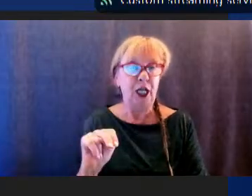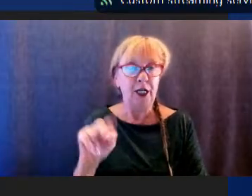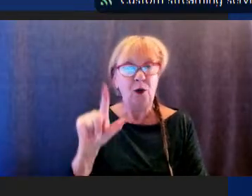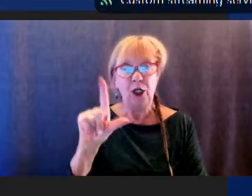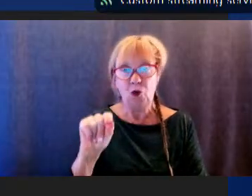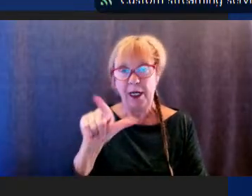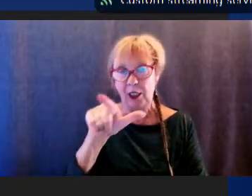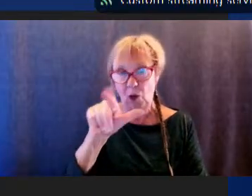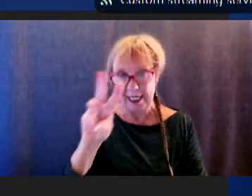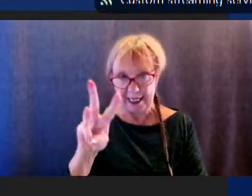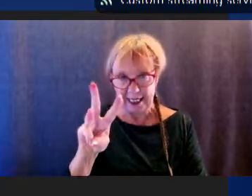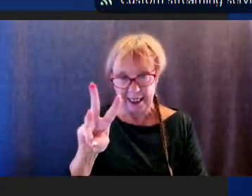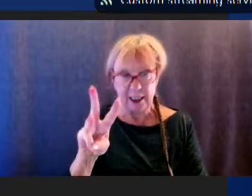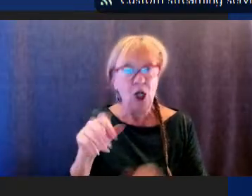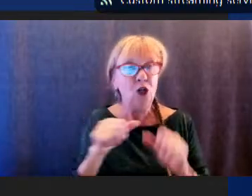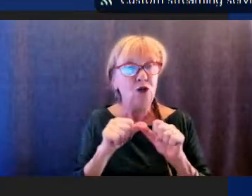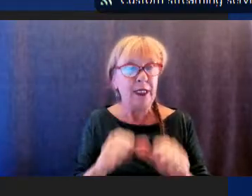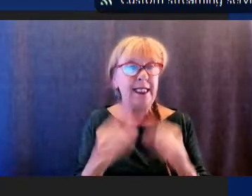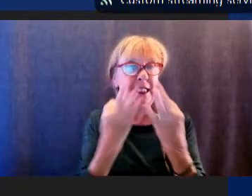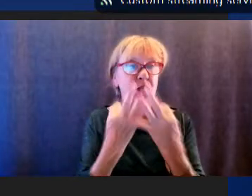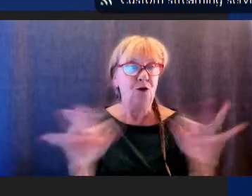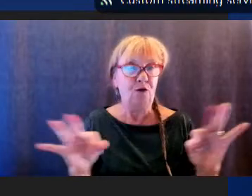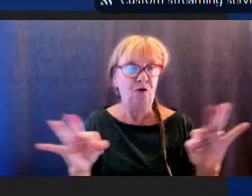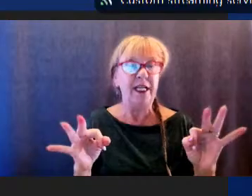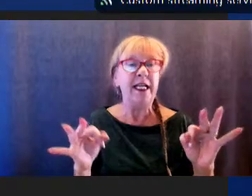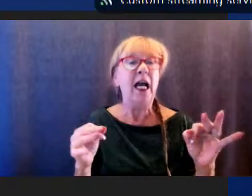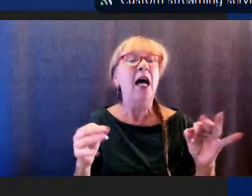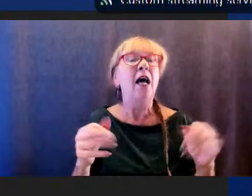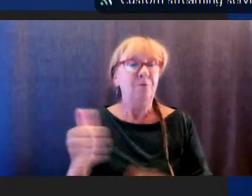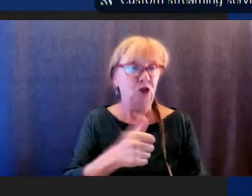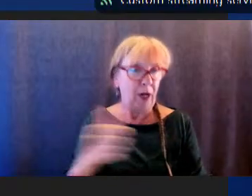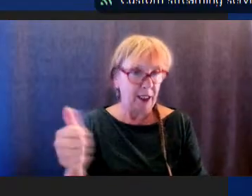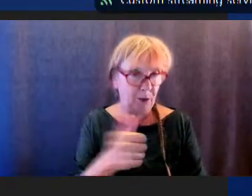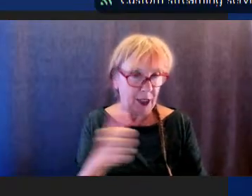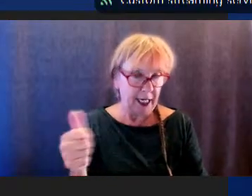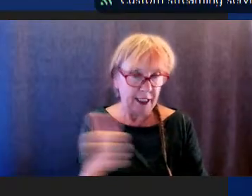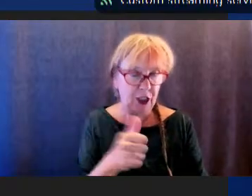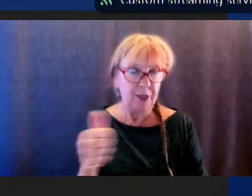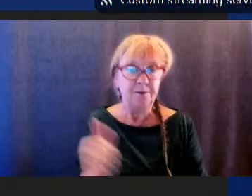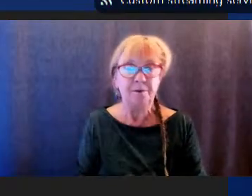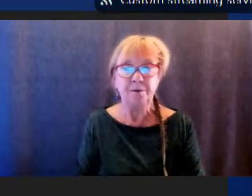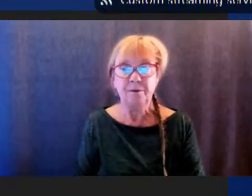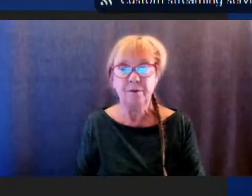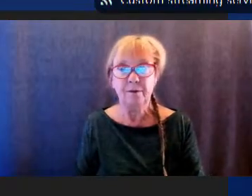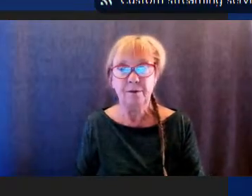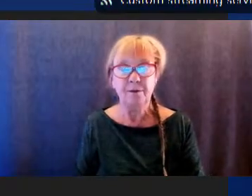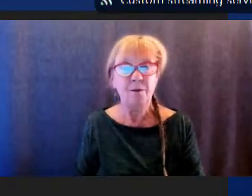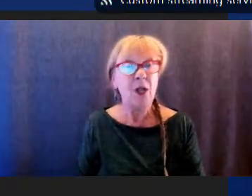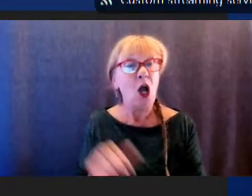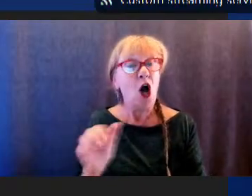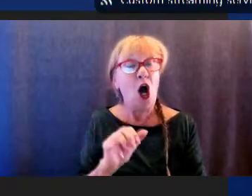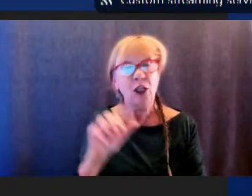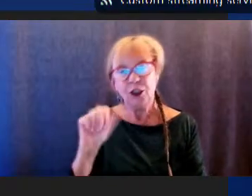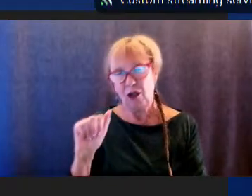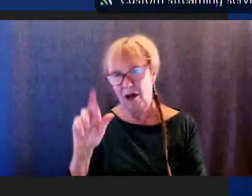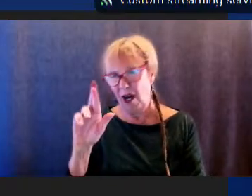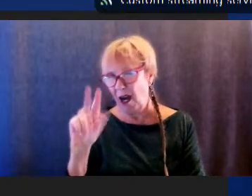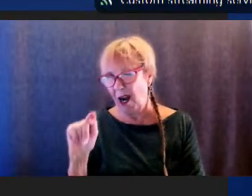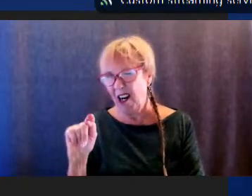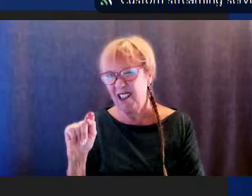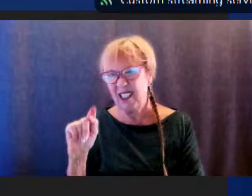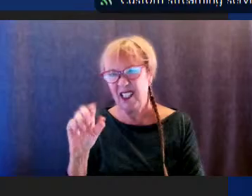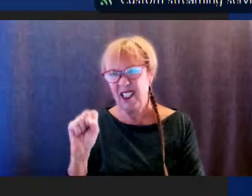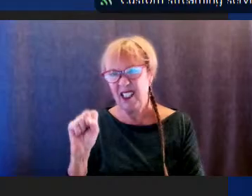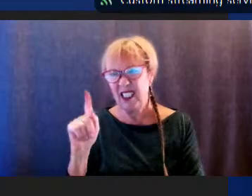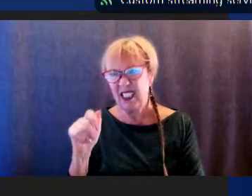connected and can access the services that you need. We're also joined today by our partners at ArcStar. As you know, we